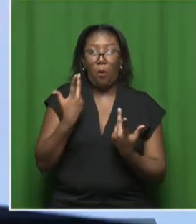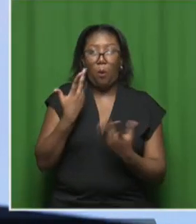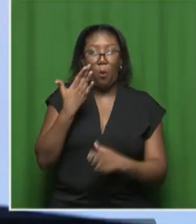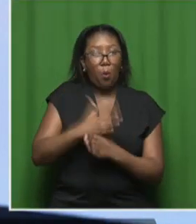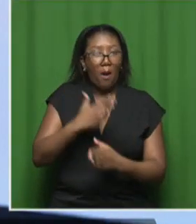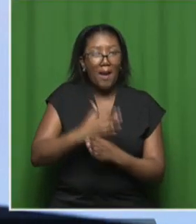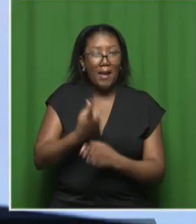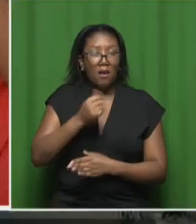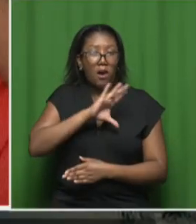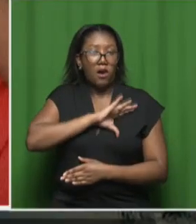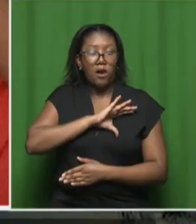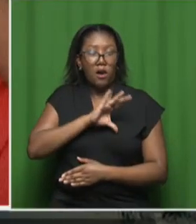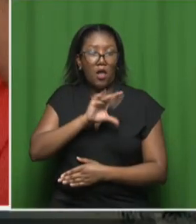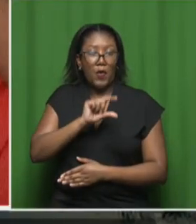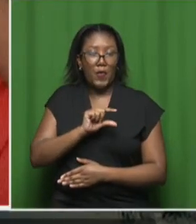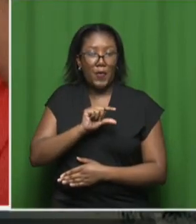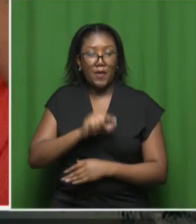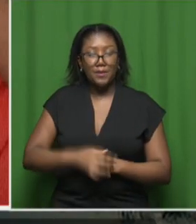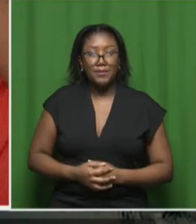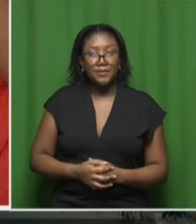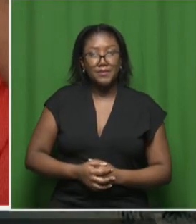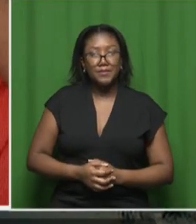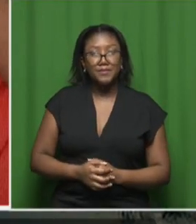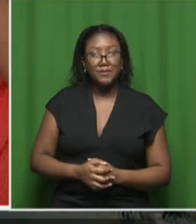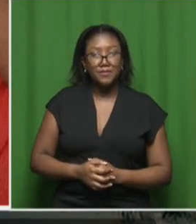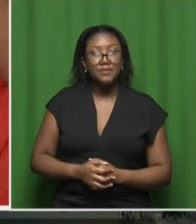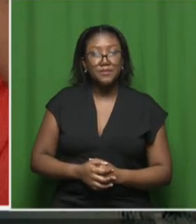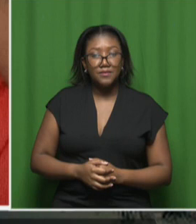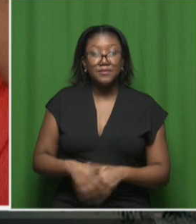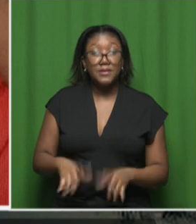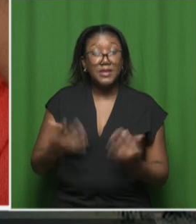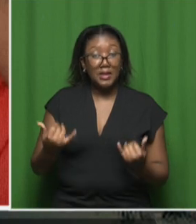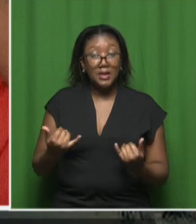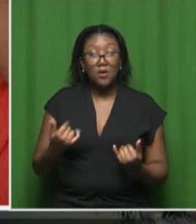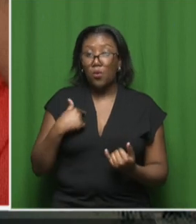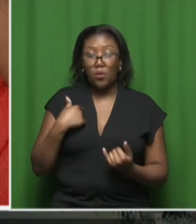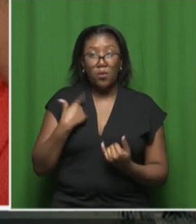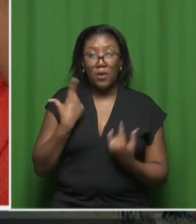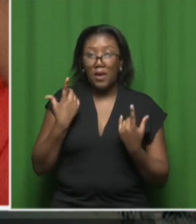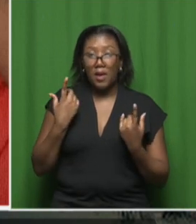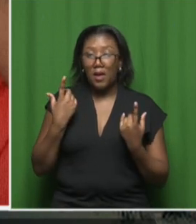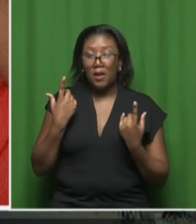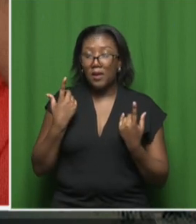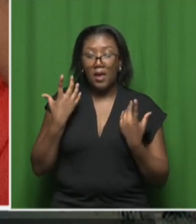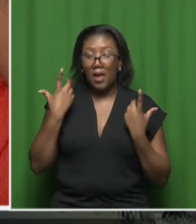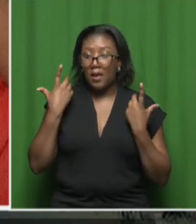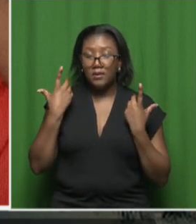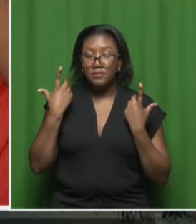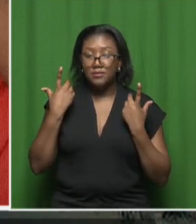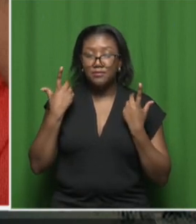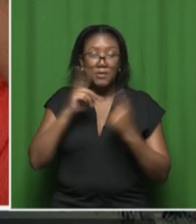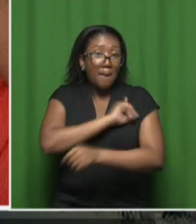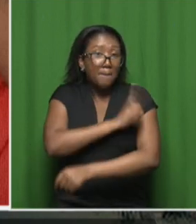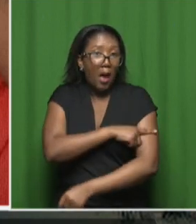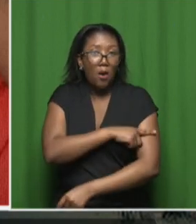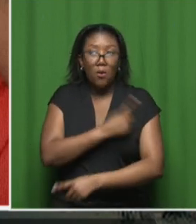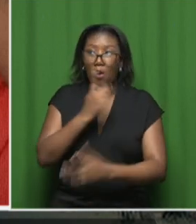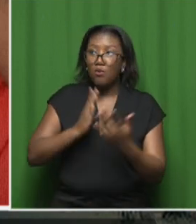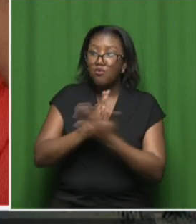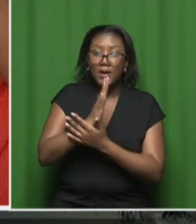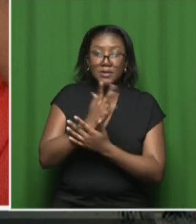Look, like I said to you, we don't have that power to say